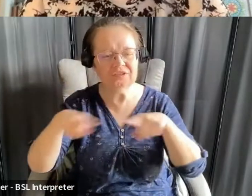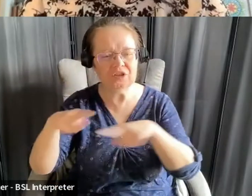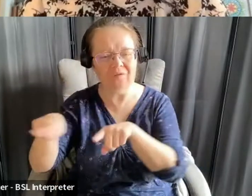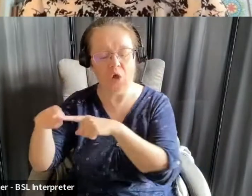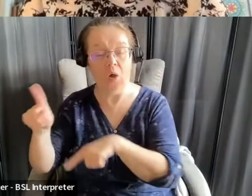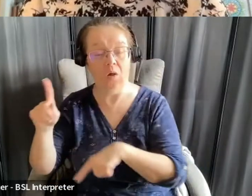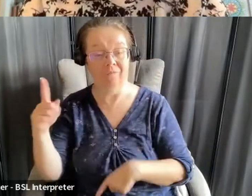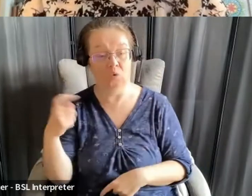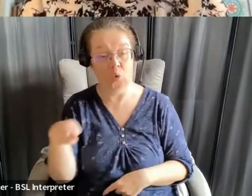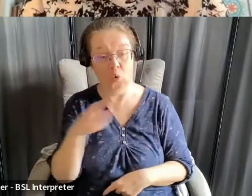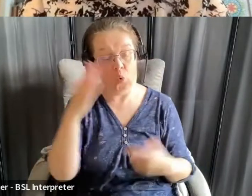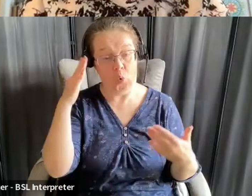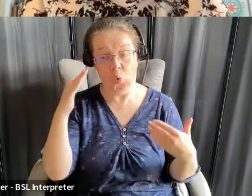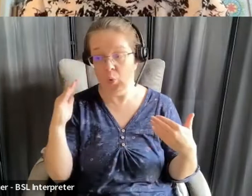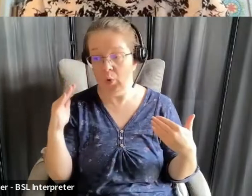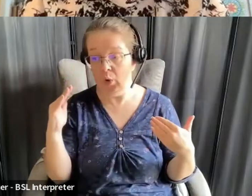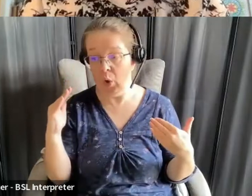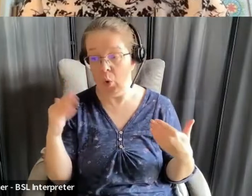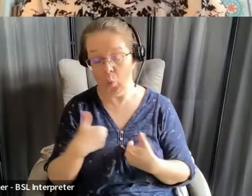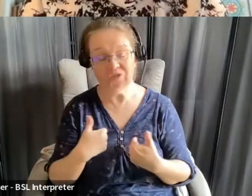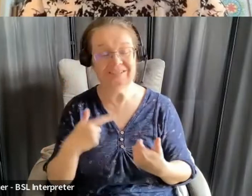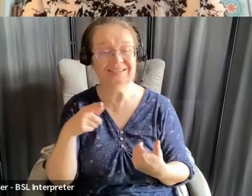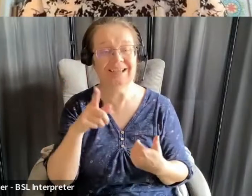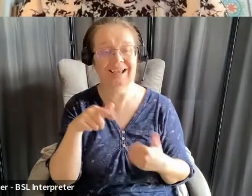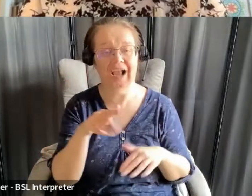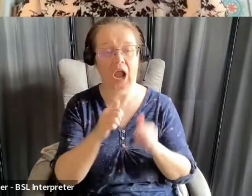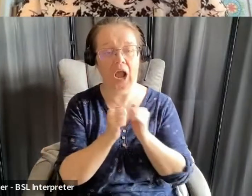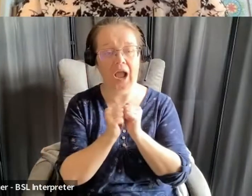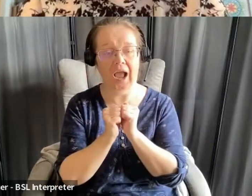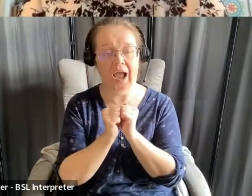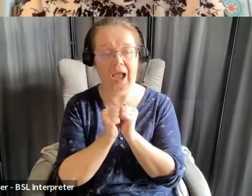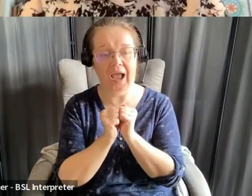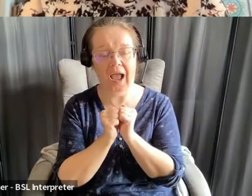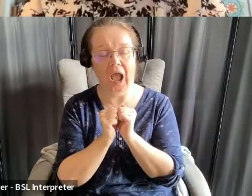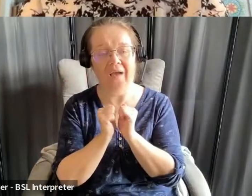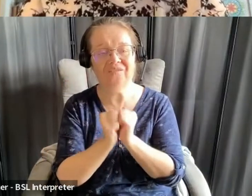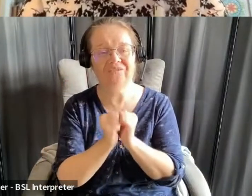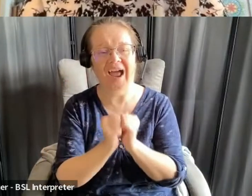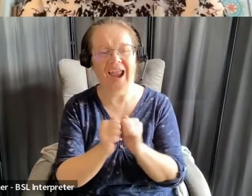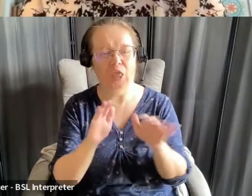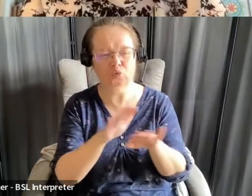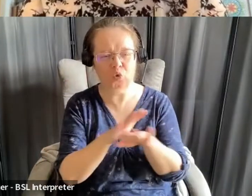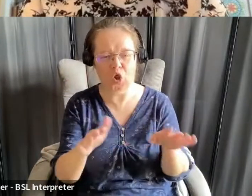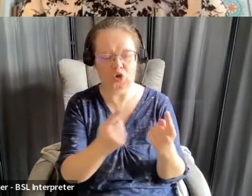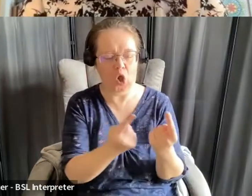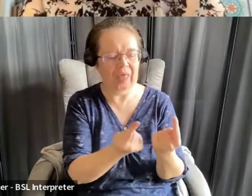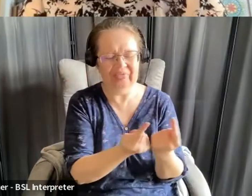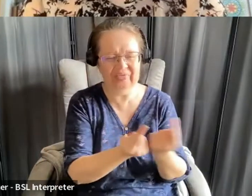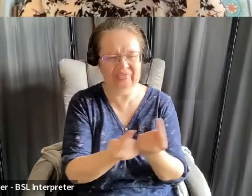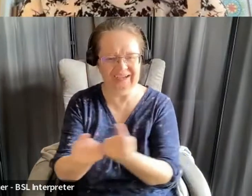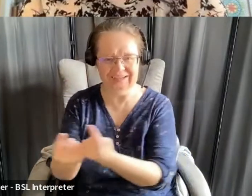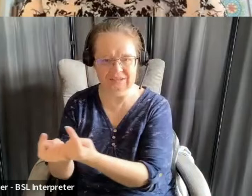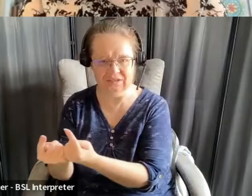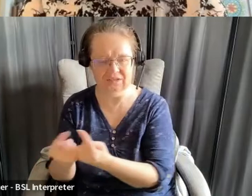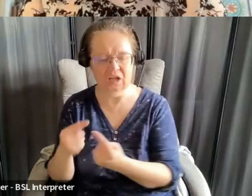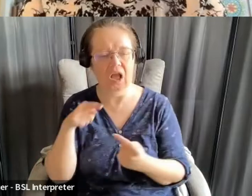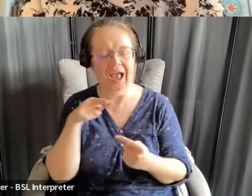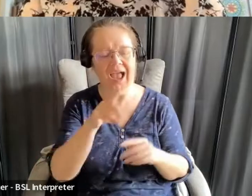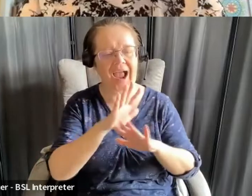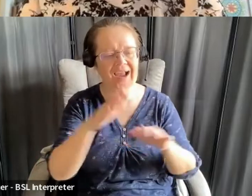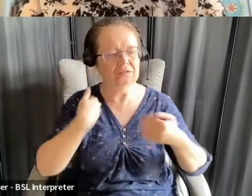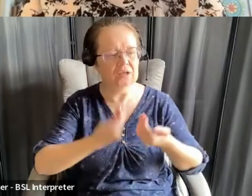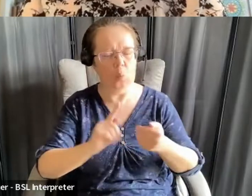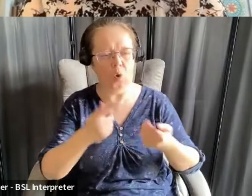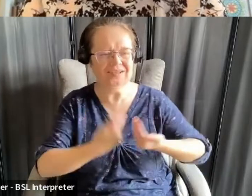autistics, values are not opinions. They are what define us, and it's what sets us apart from our neurotypical